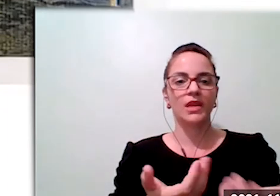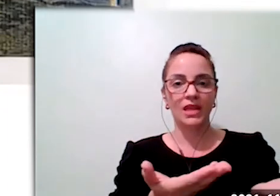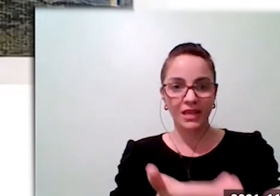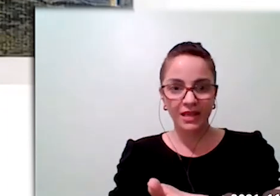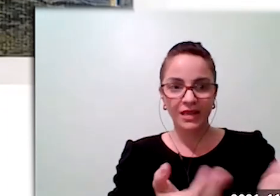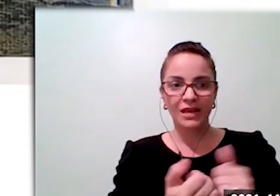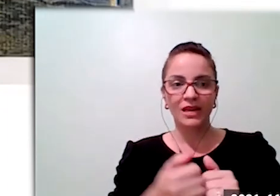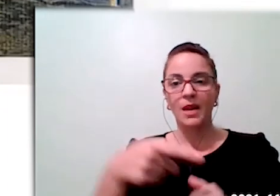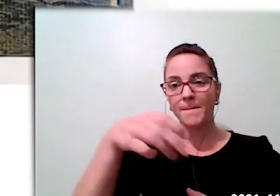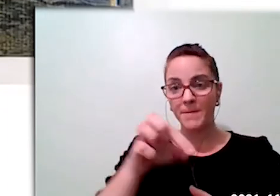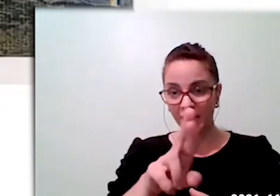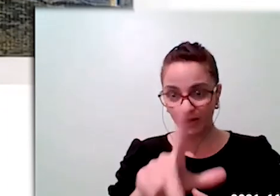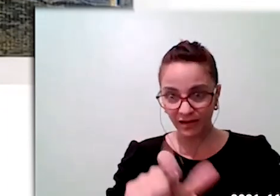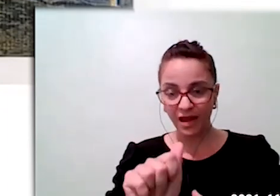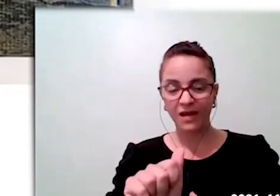La Perla,